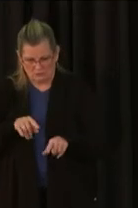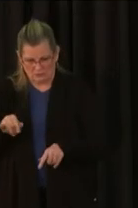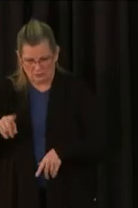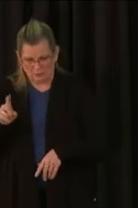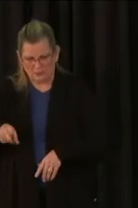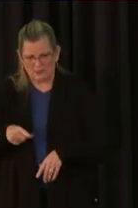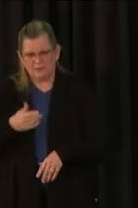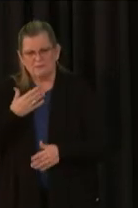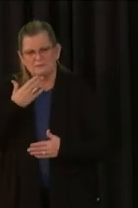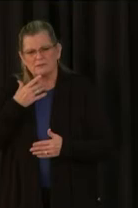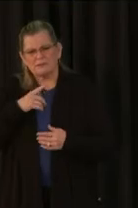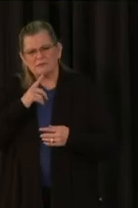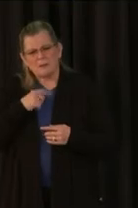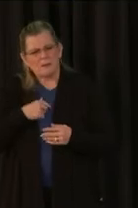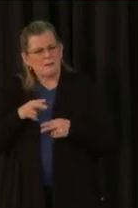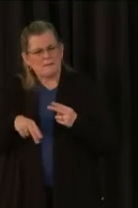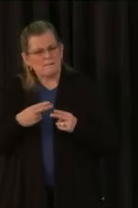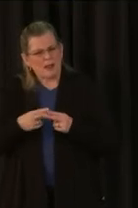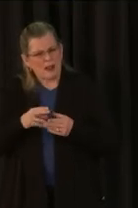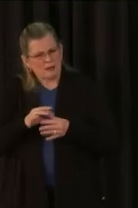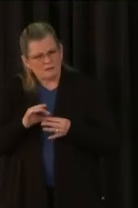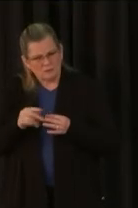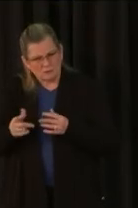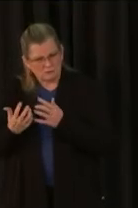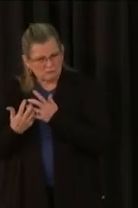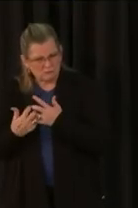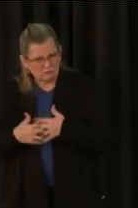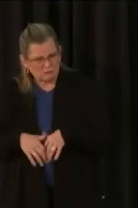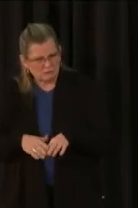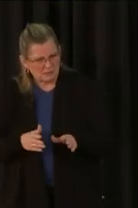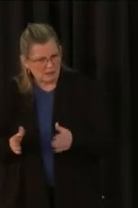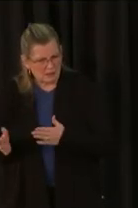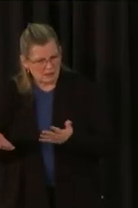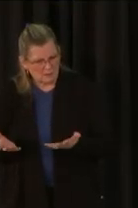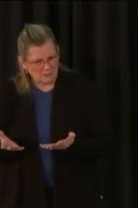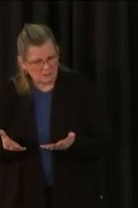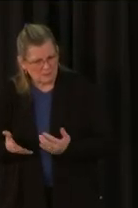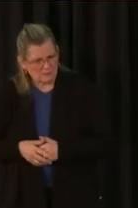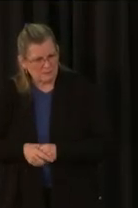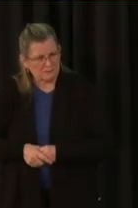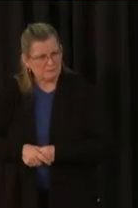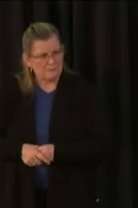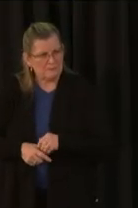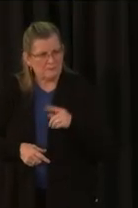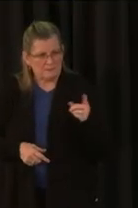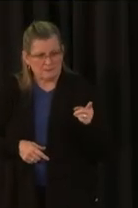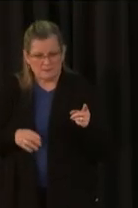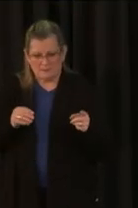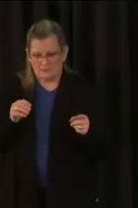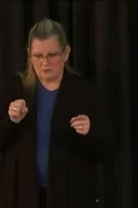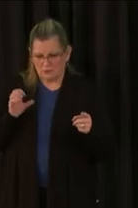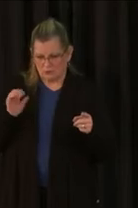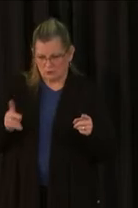Sabangway, can you talk to us a little bit about how that's kind of part of what we're doing with the Bridge Fund?